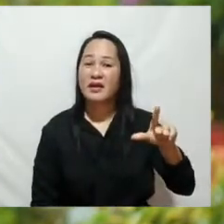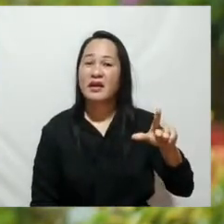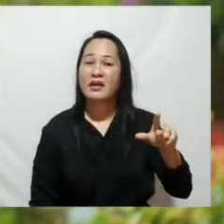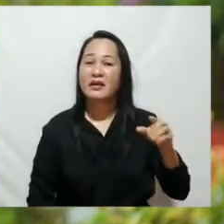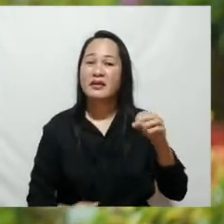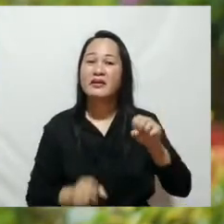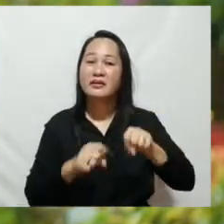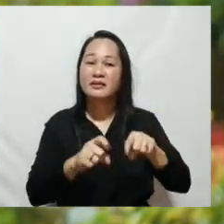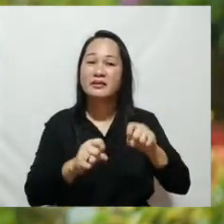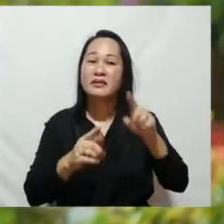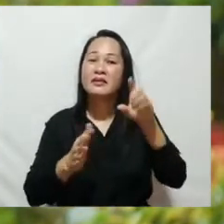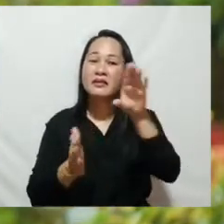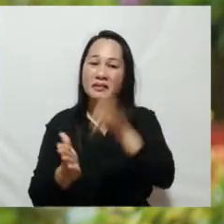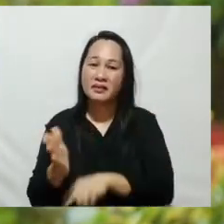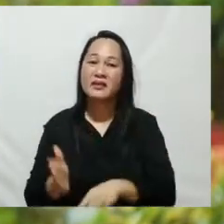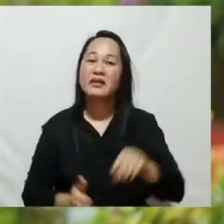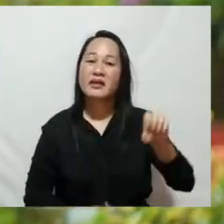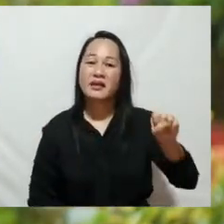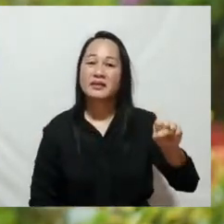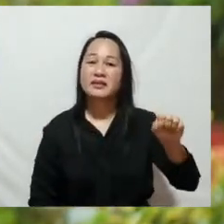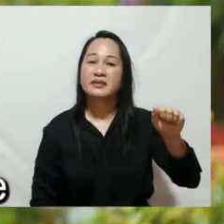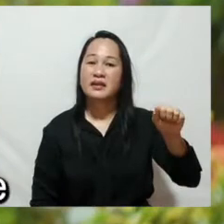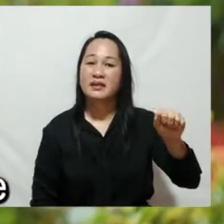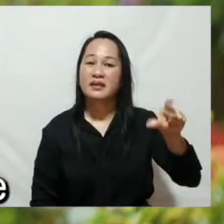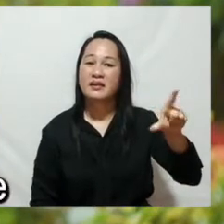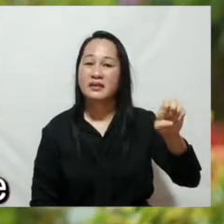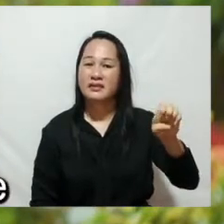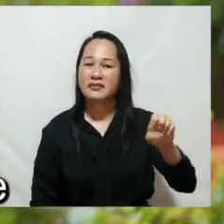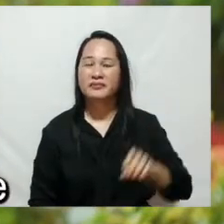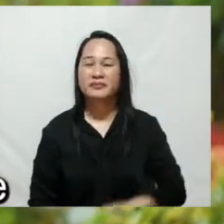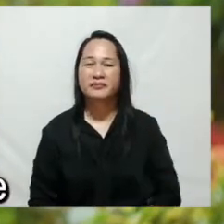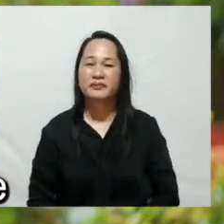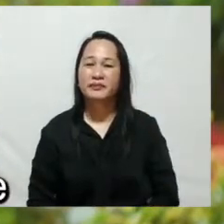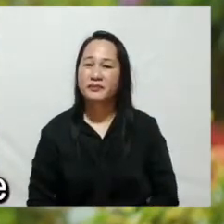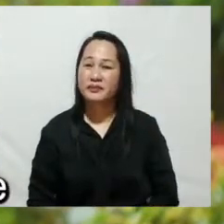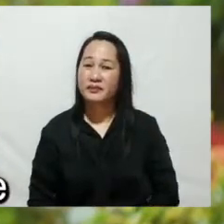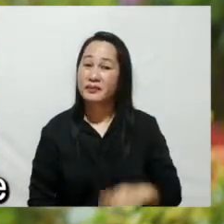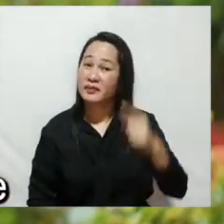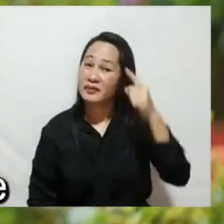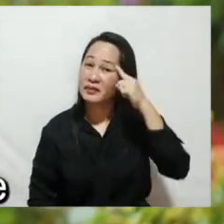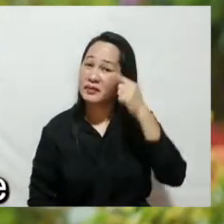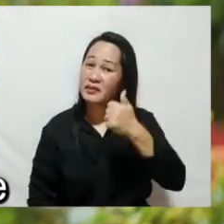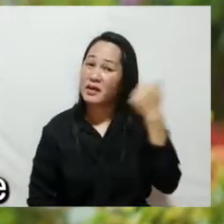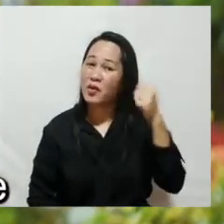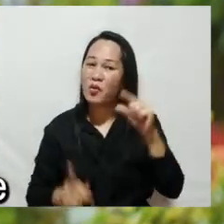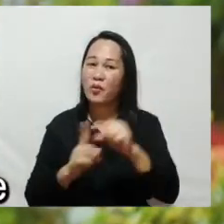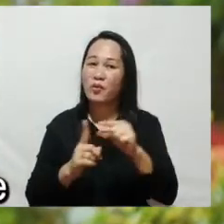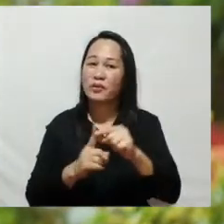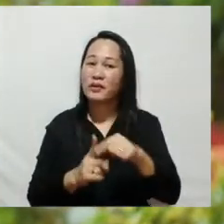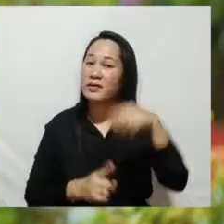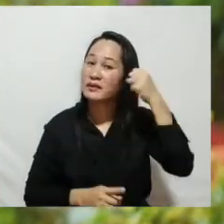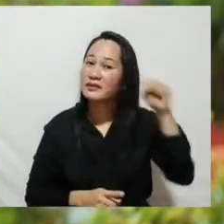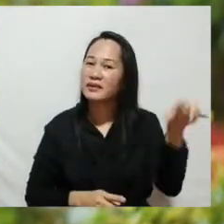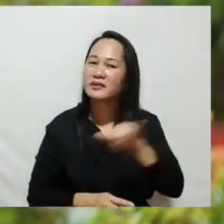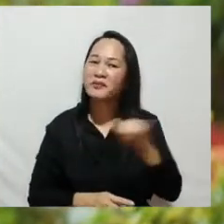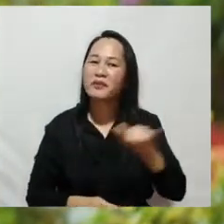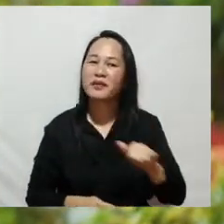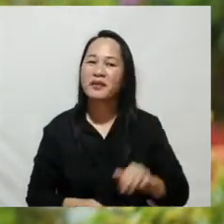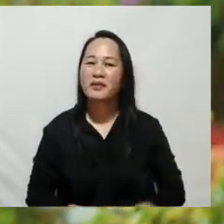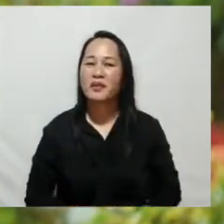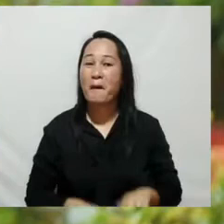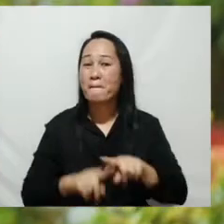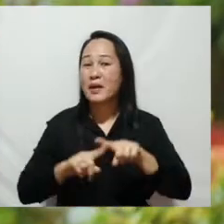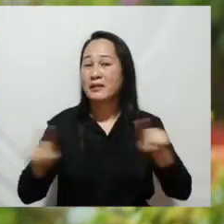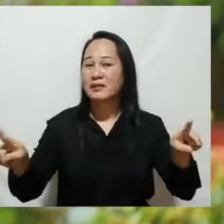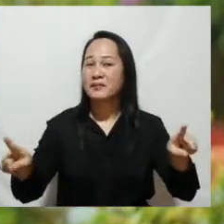A L E. Can you think of other words that sound alike but have different